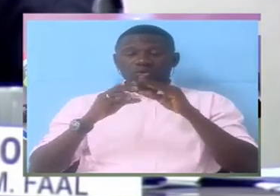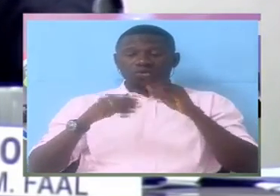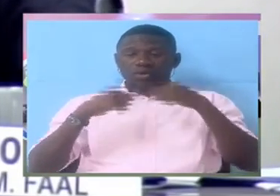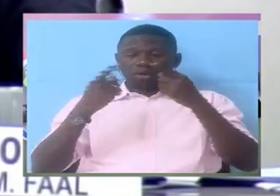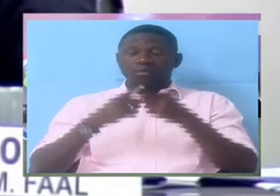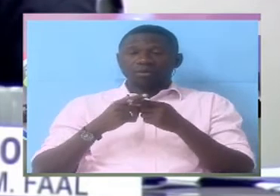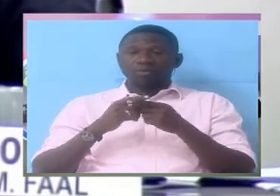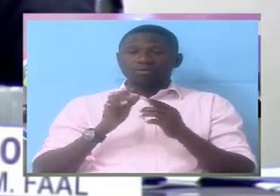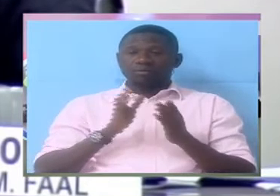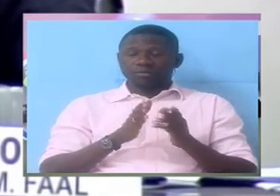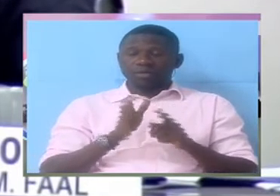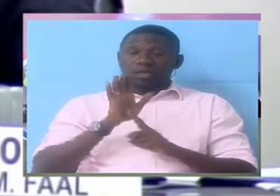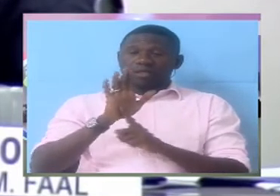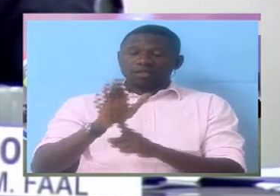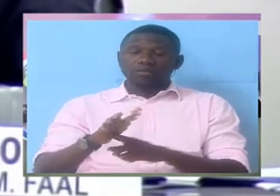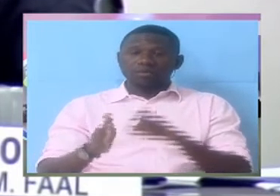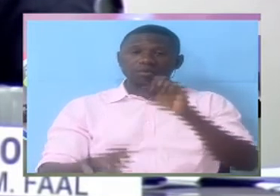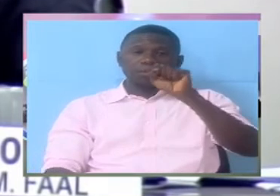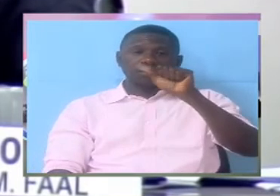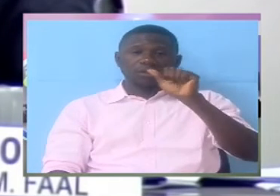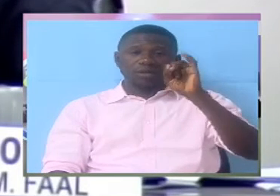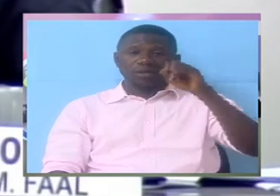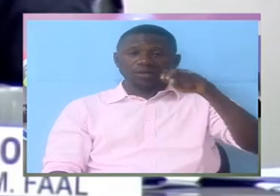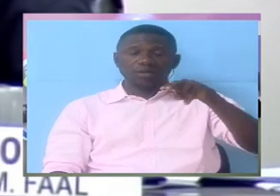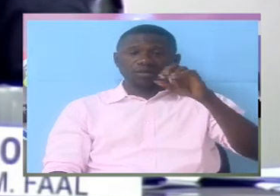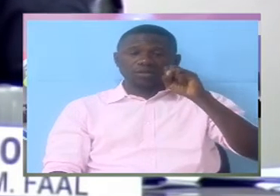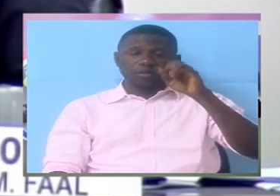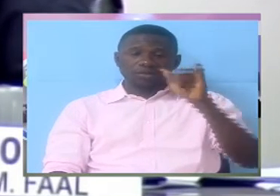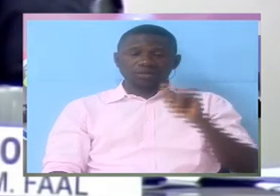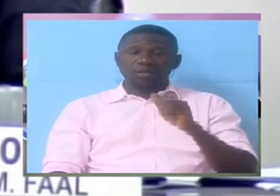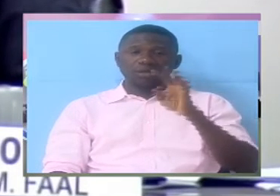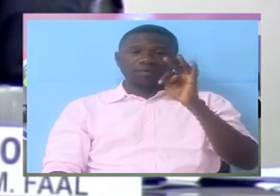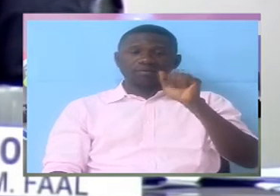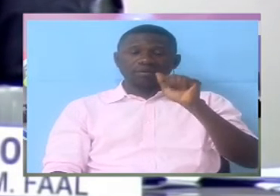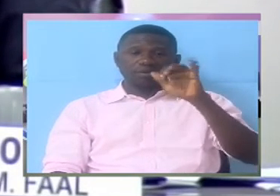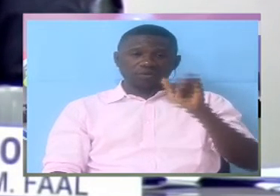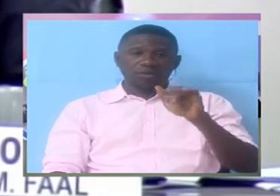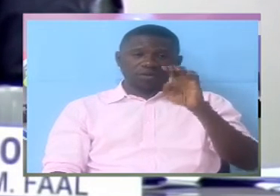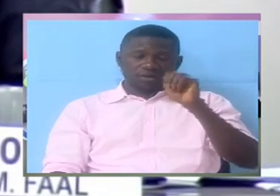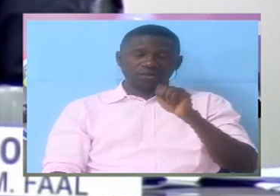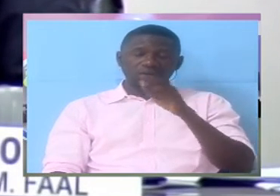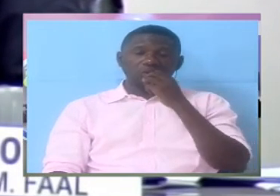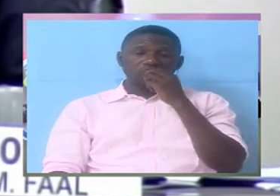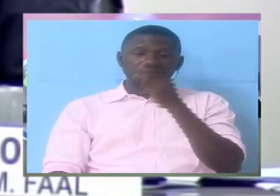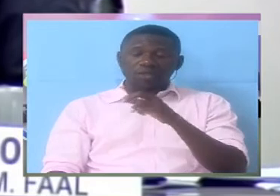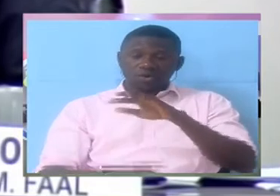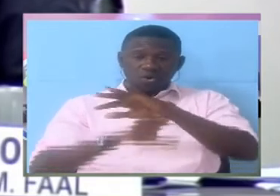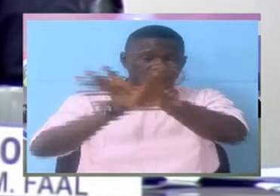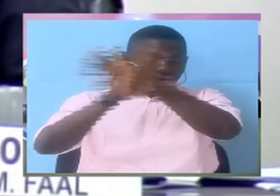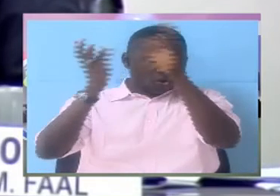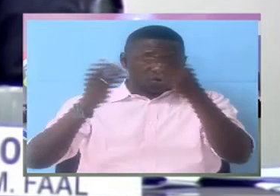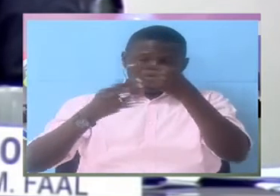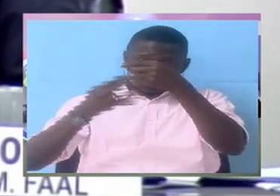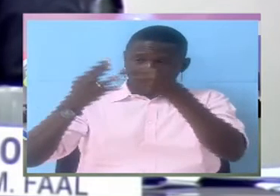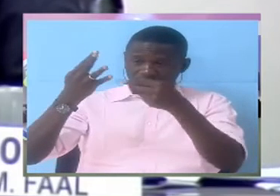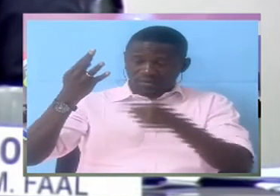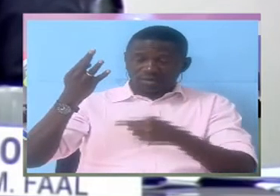torture of senifai senifai ya tajire ya dame. You incriminated all these people.